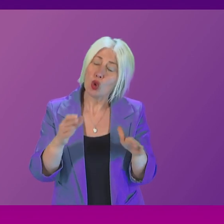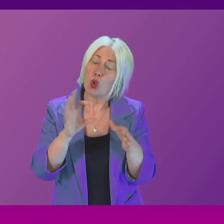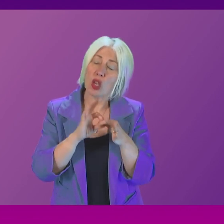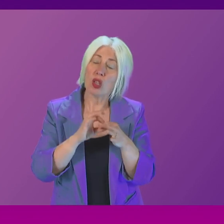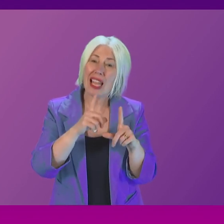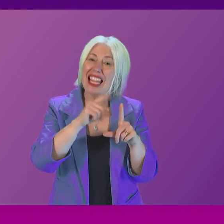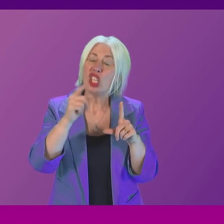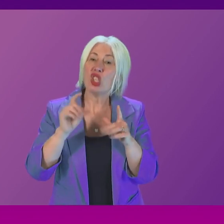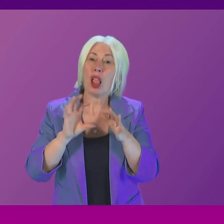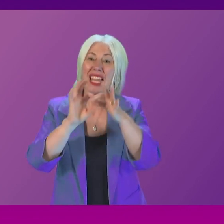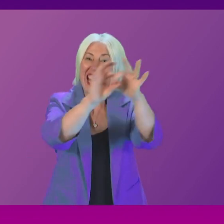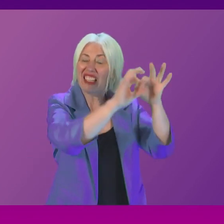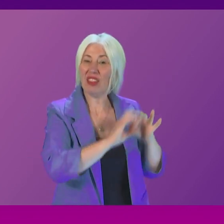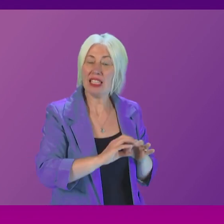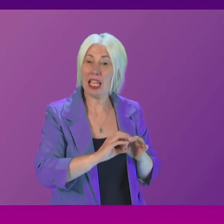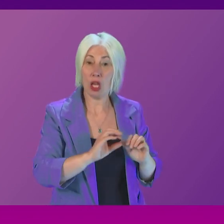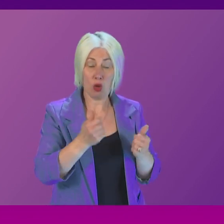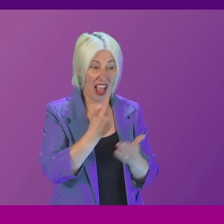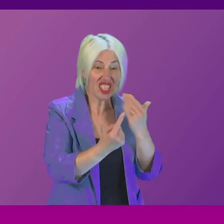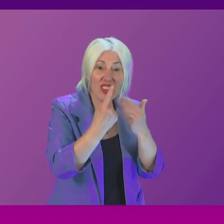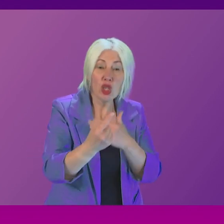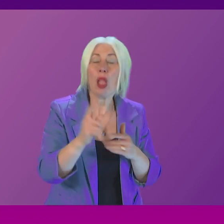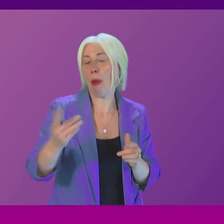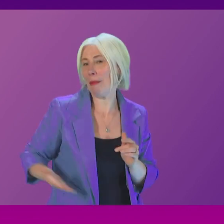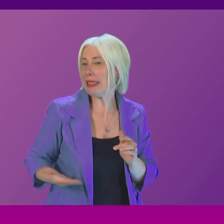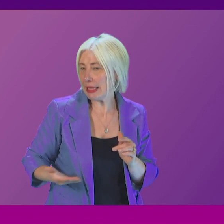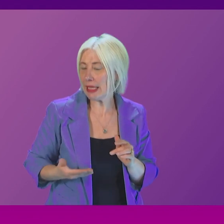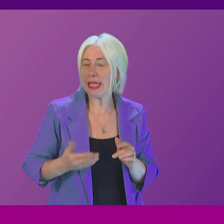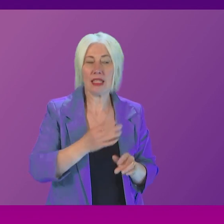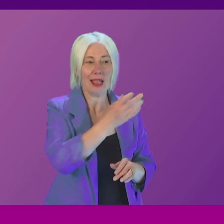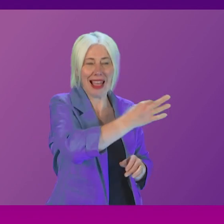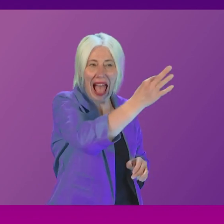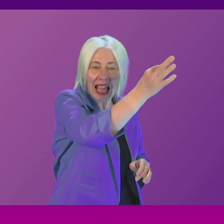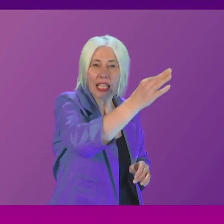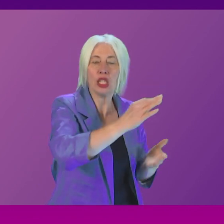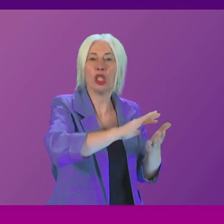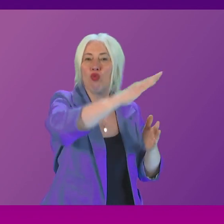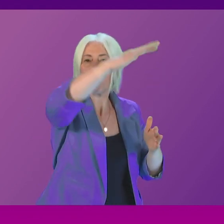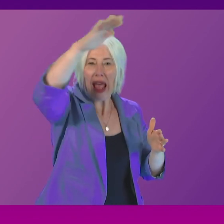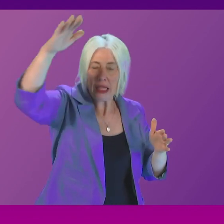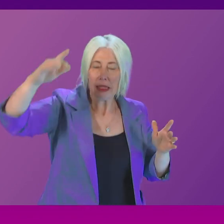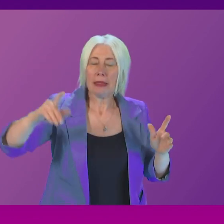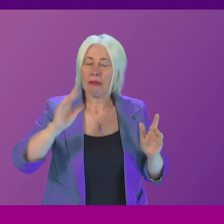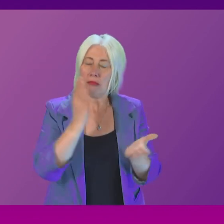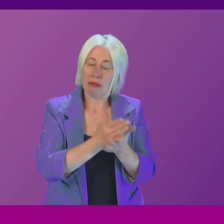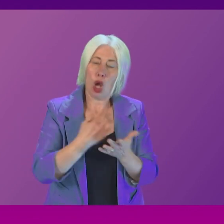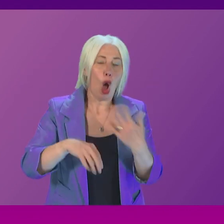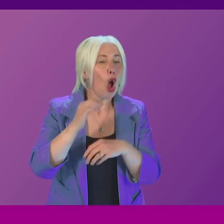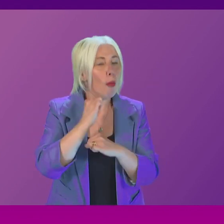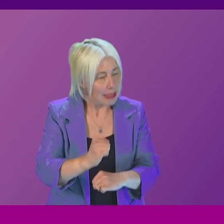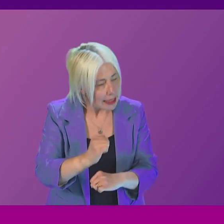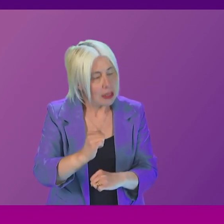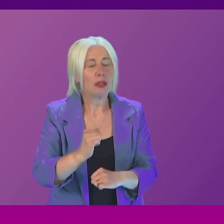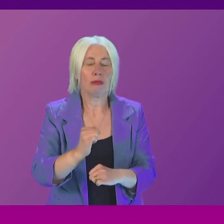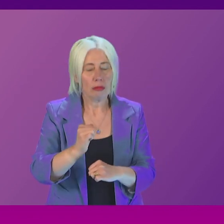is so important, not just for individuals, but for businesses in remote, rural and island communities. Look, I'm absolutely committed to making sure